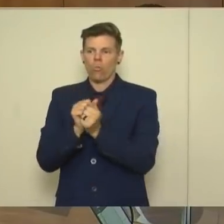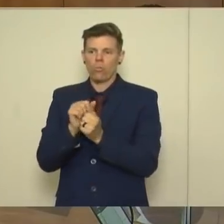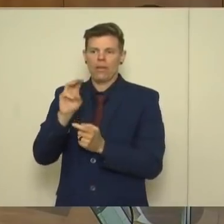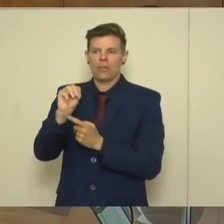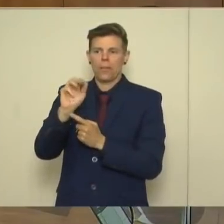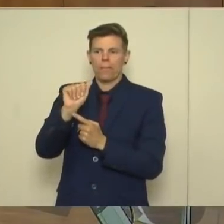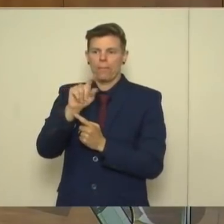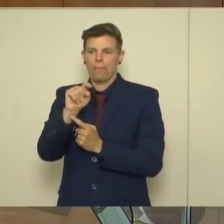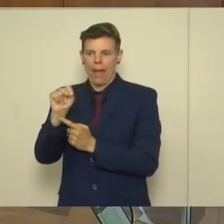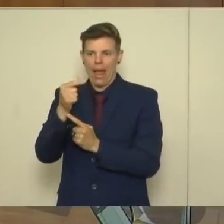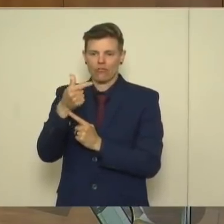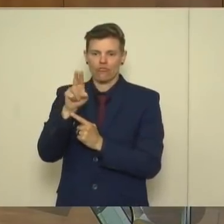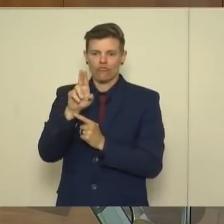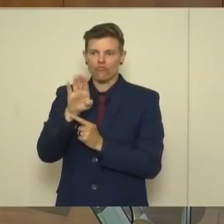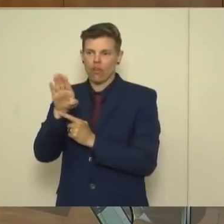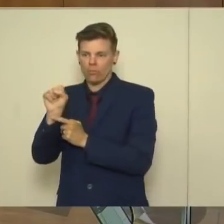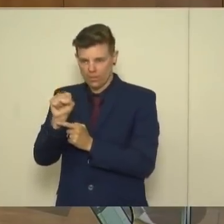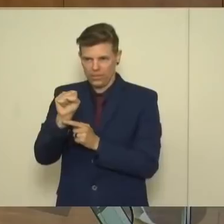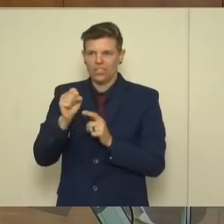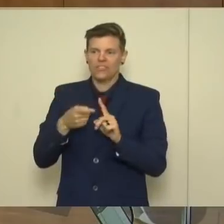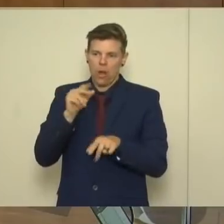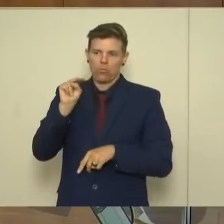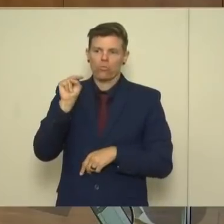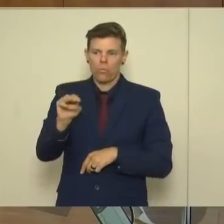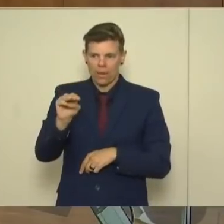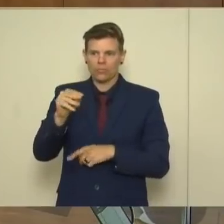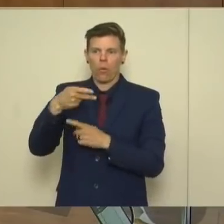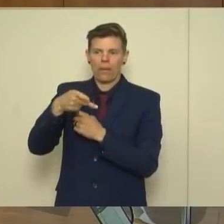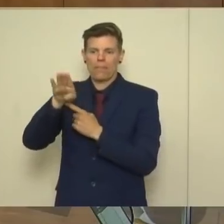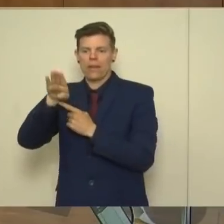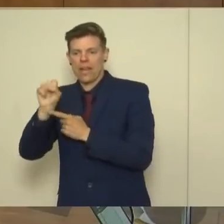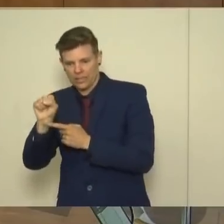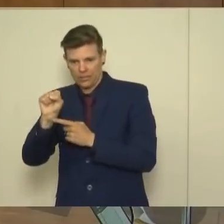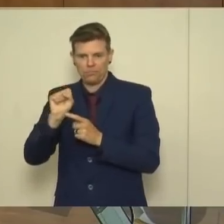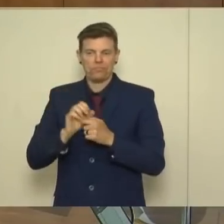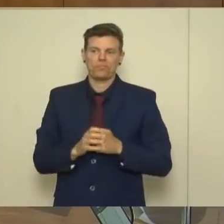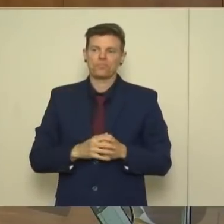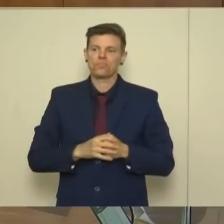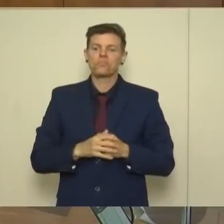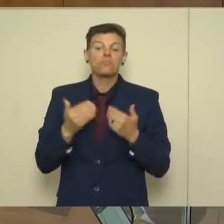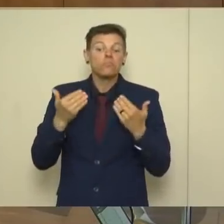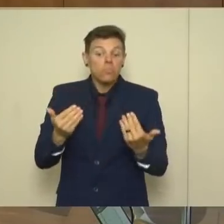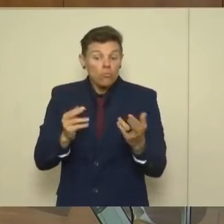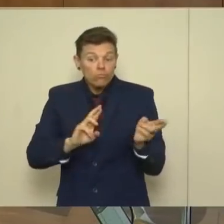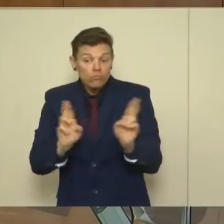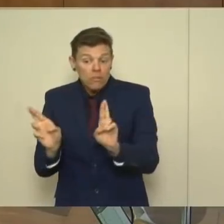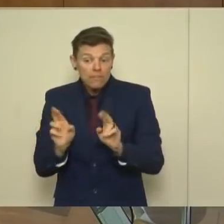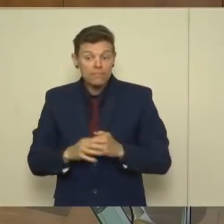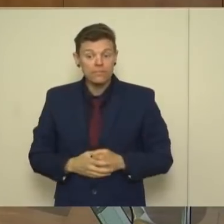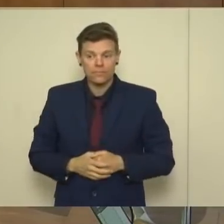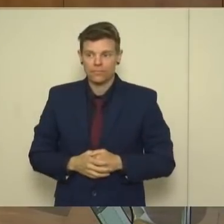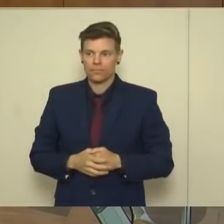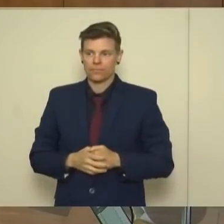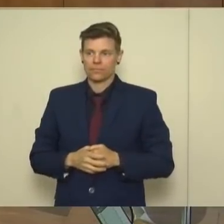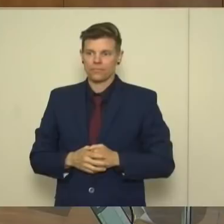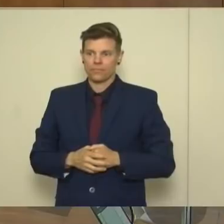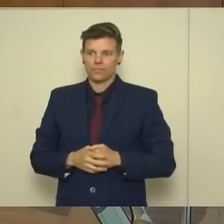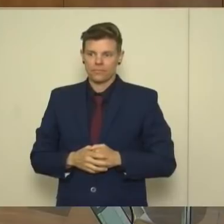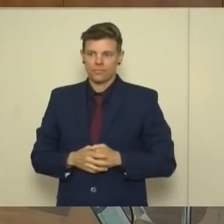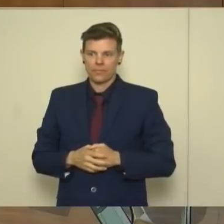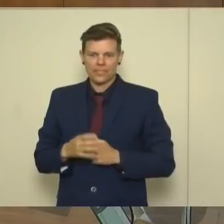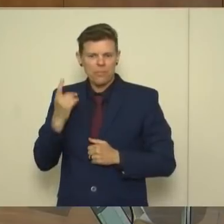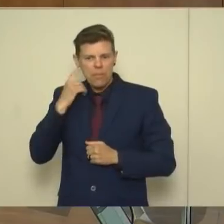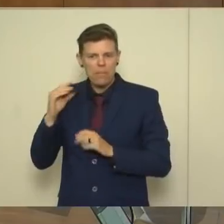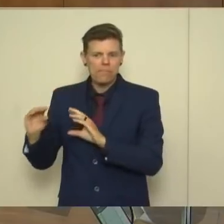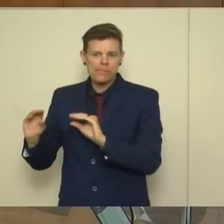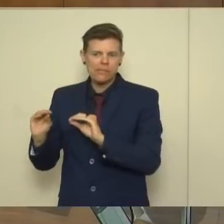Mexico PBS. Matt, you are unmuted. Go right ahead. To keep New Mexicans safe. And with that, Nora, I am